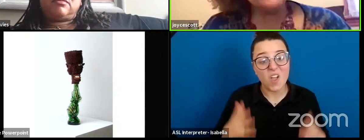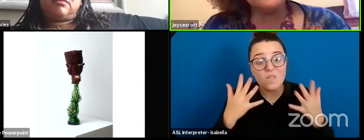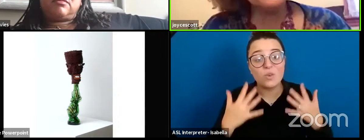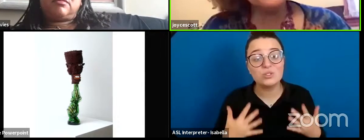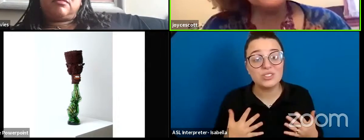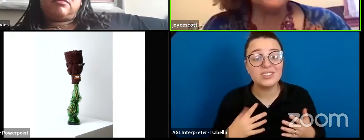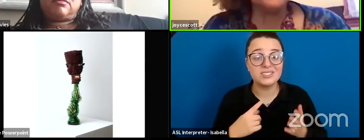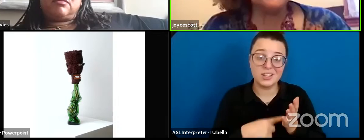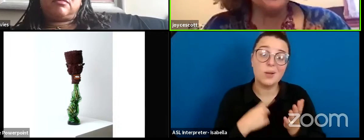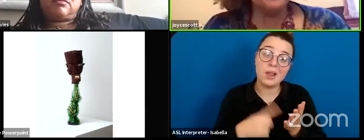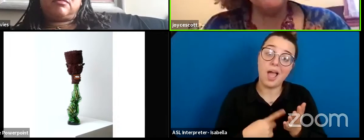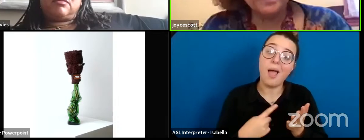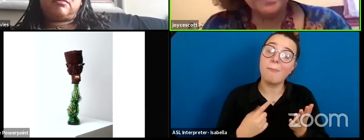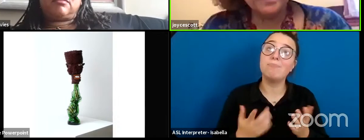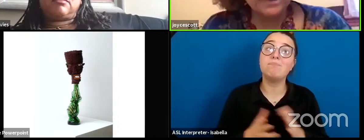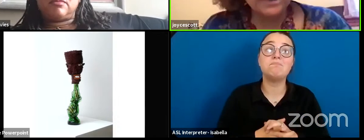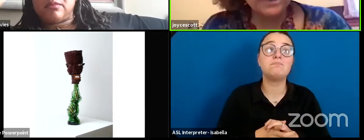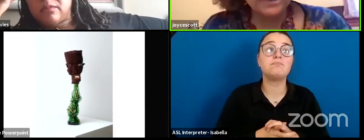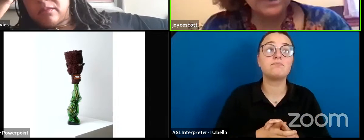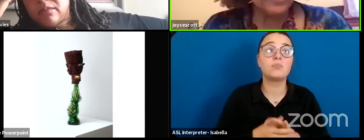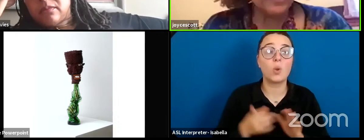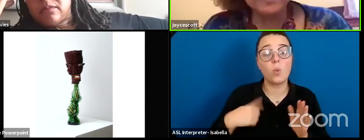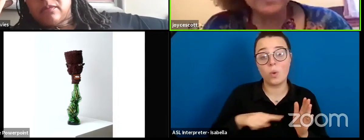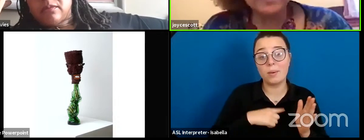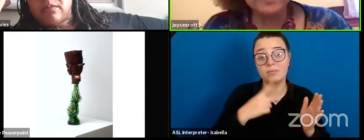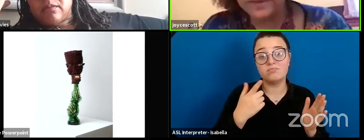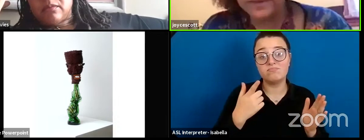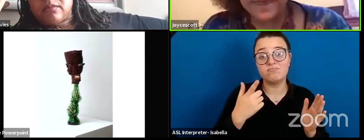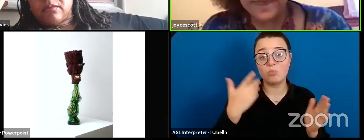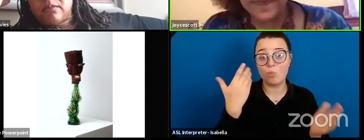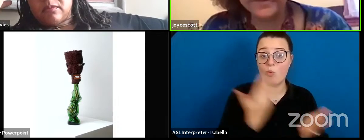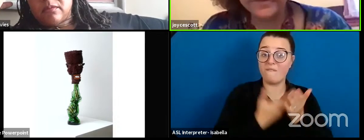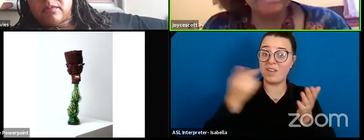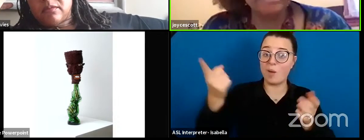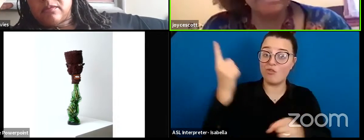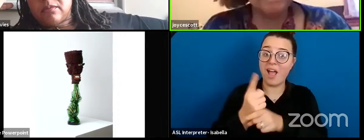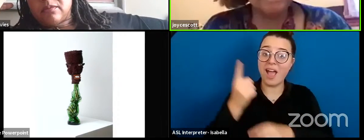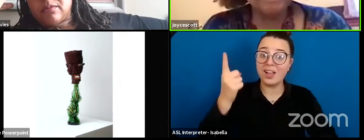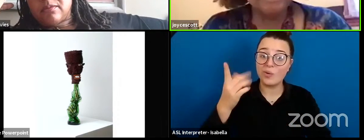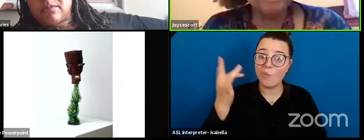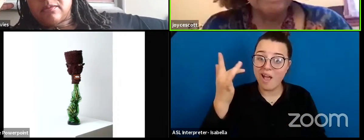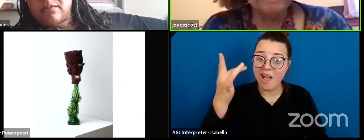Unfortunately, sometimes we prove him right when it comes to be violence.